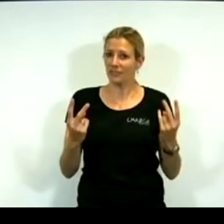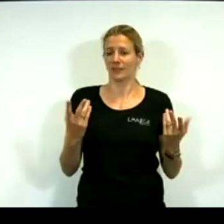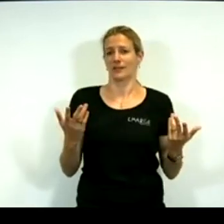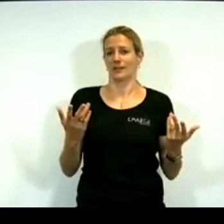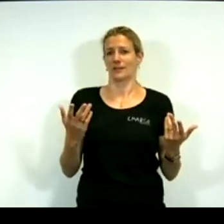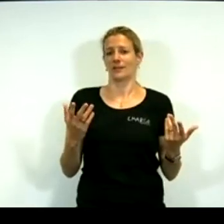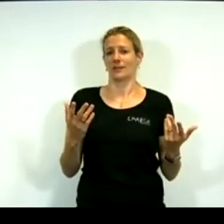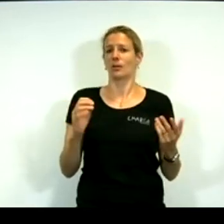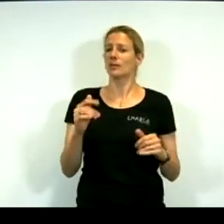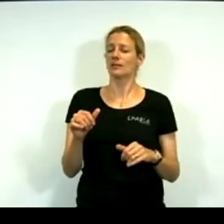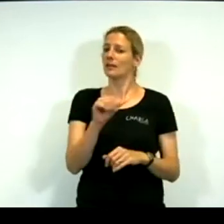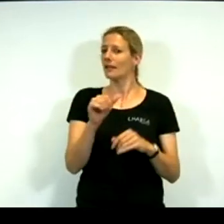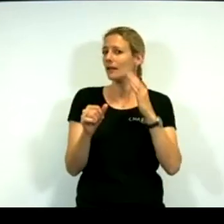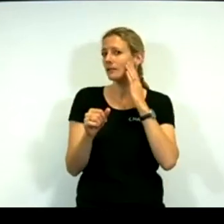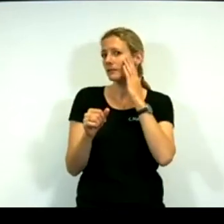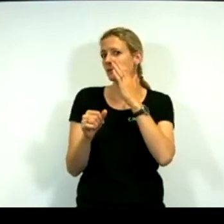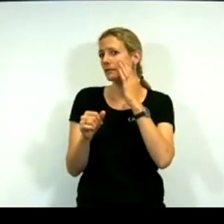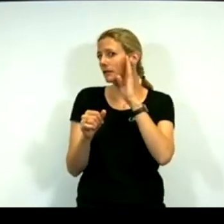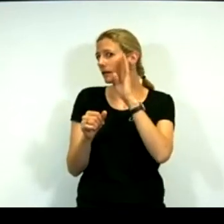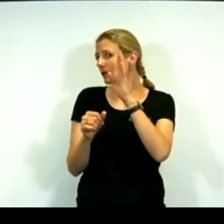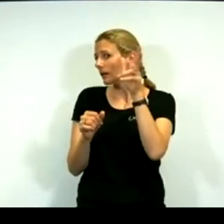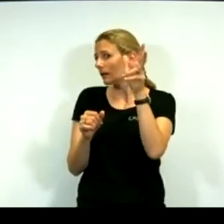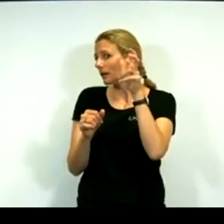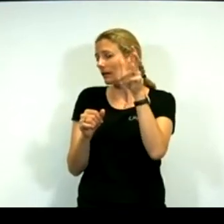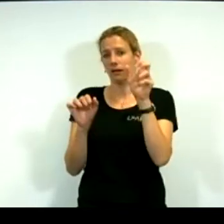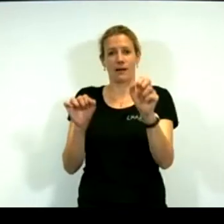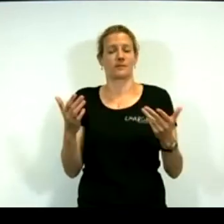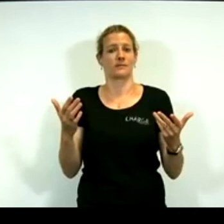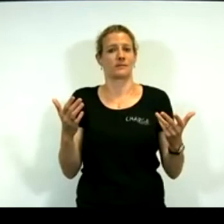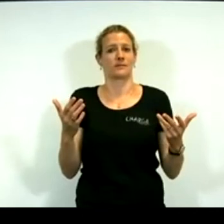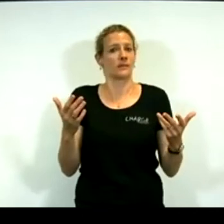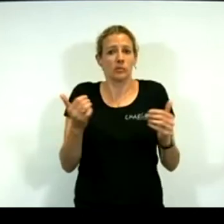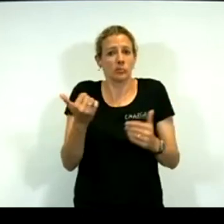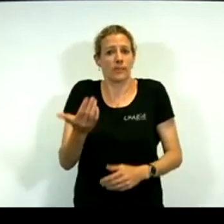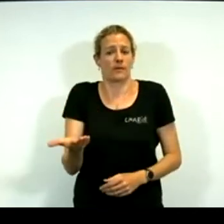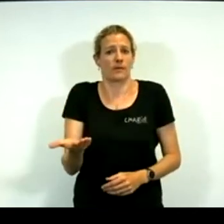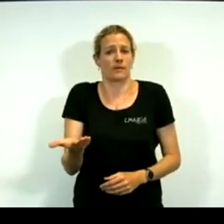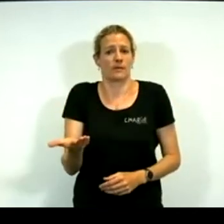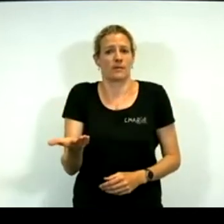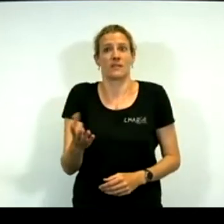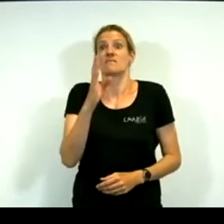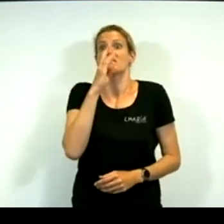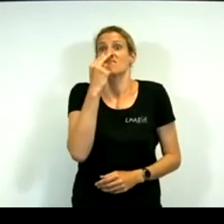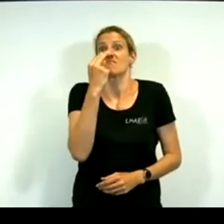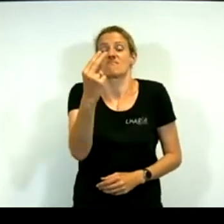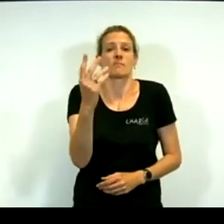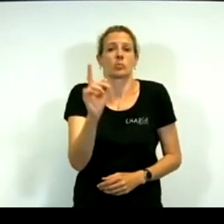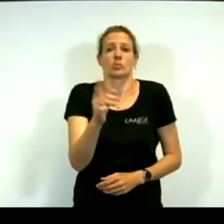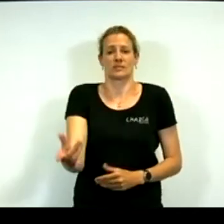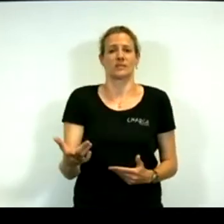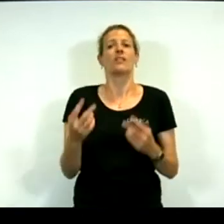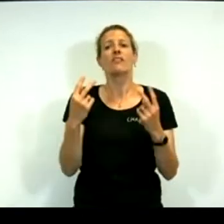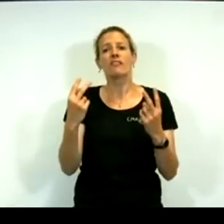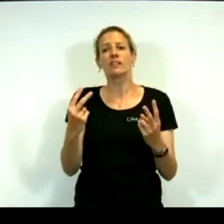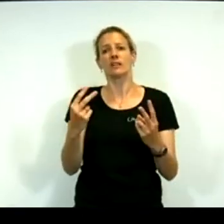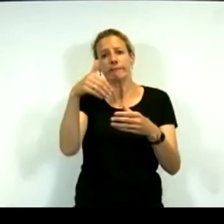eye. I mean, what you want is her to get the language. What you shouldn't want